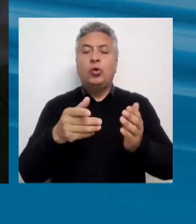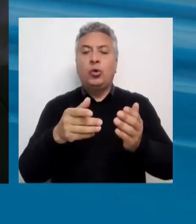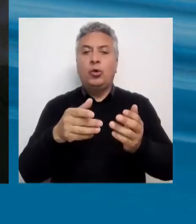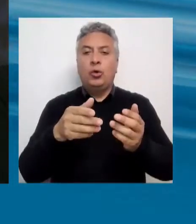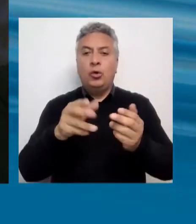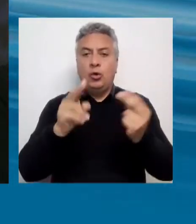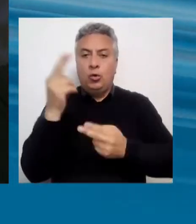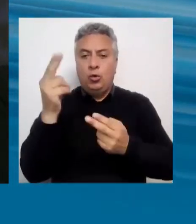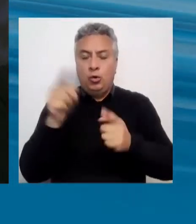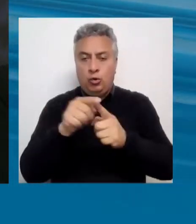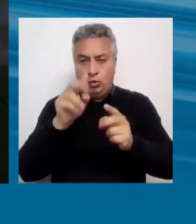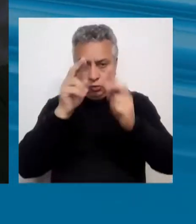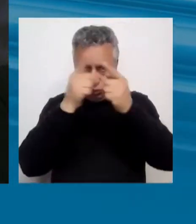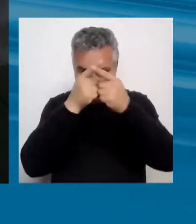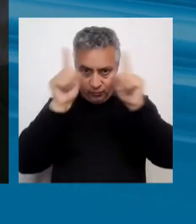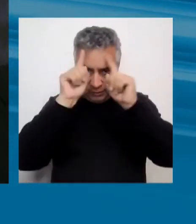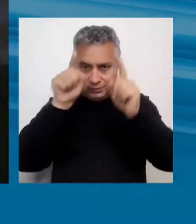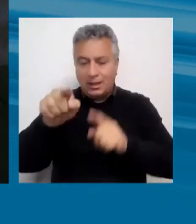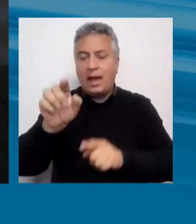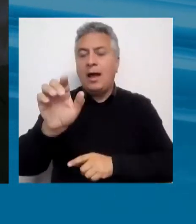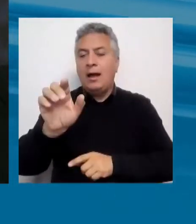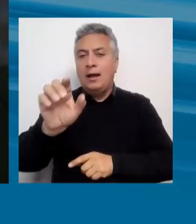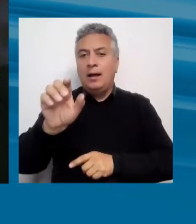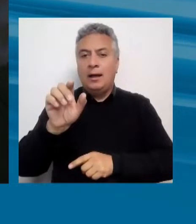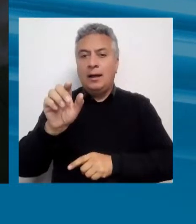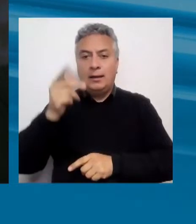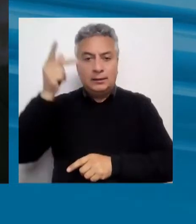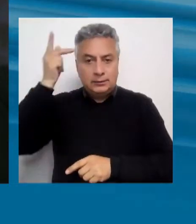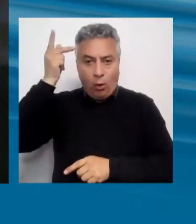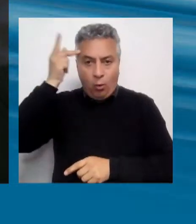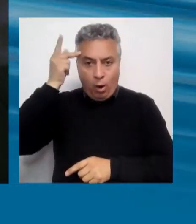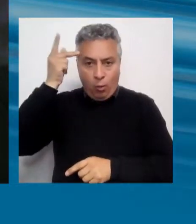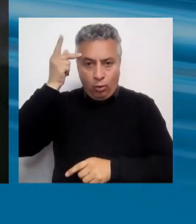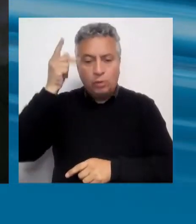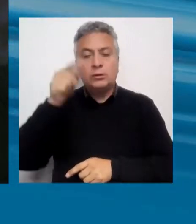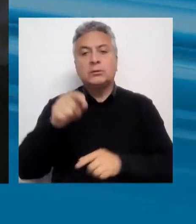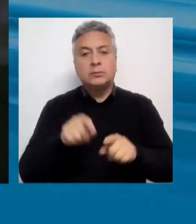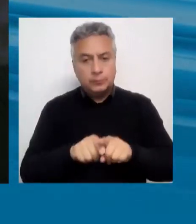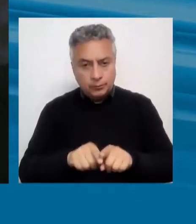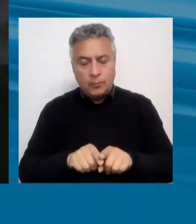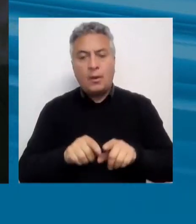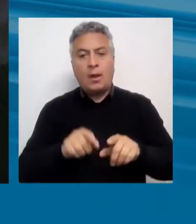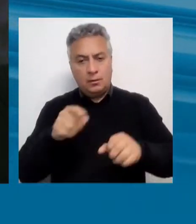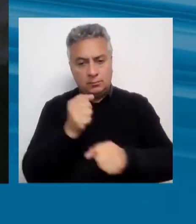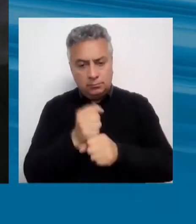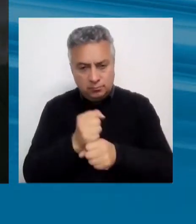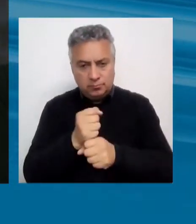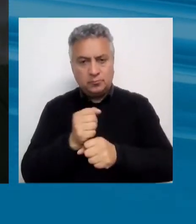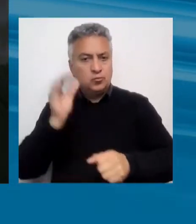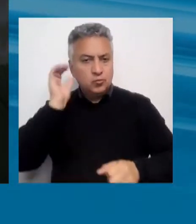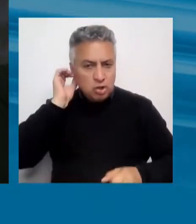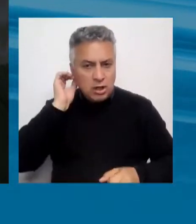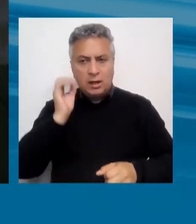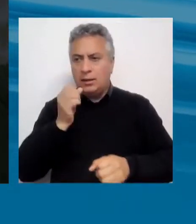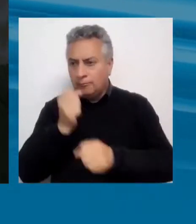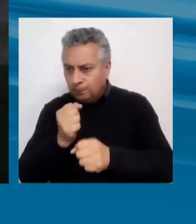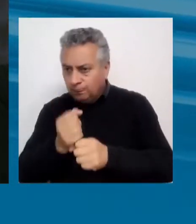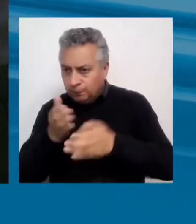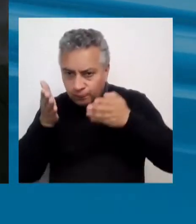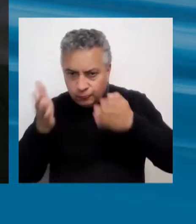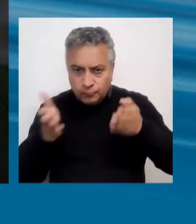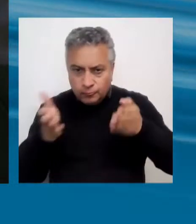research has focused on gender approach, labor market, female employment,